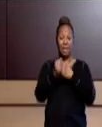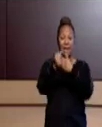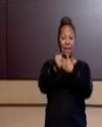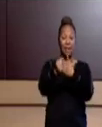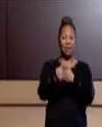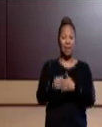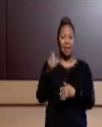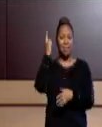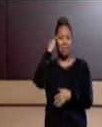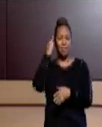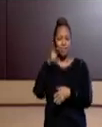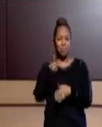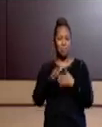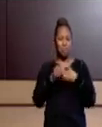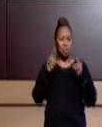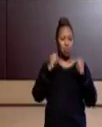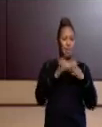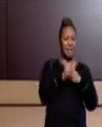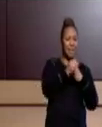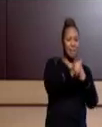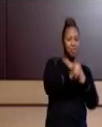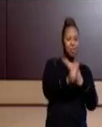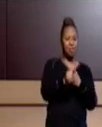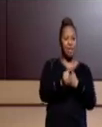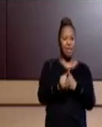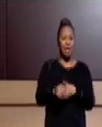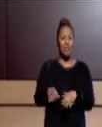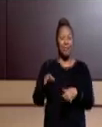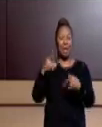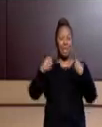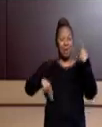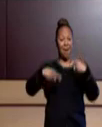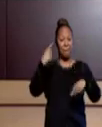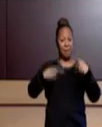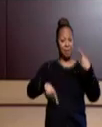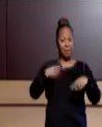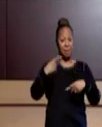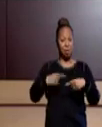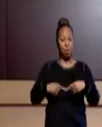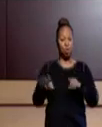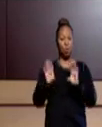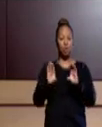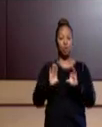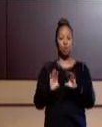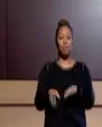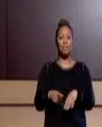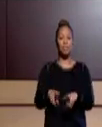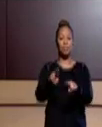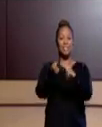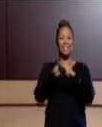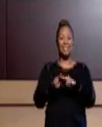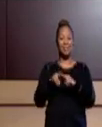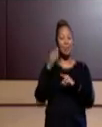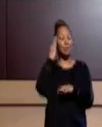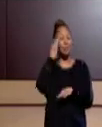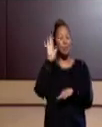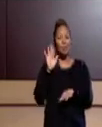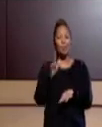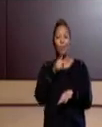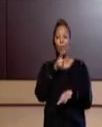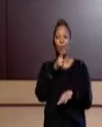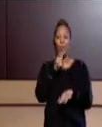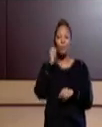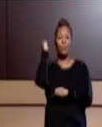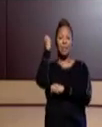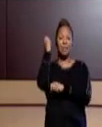the intellectual you is trying to guide you? You have inner conflict. Mm. And so what you do is you sit there and you don't know. And who wins?